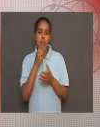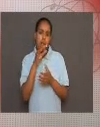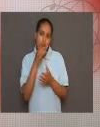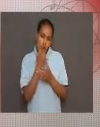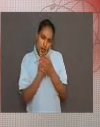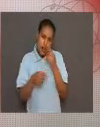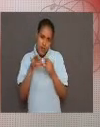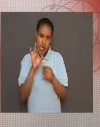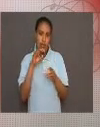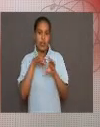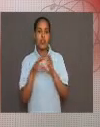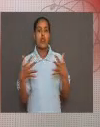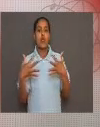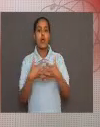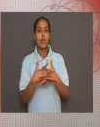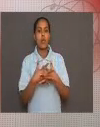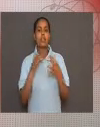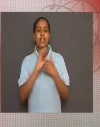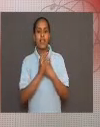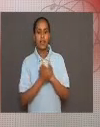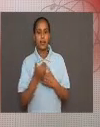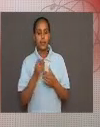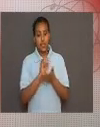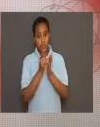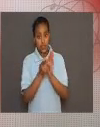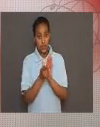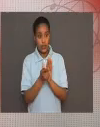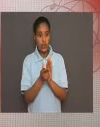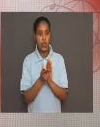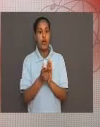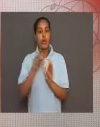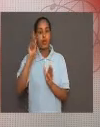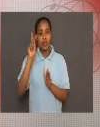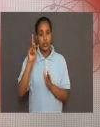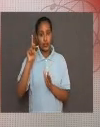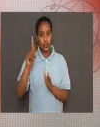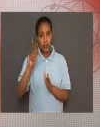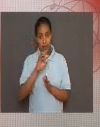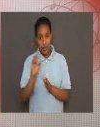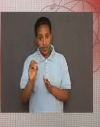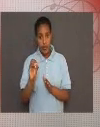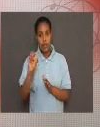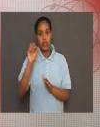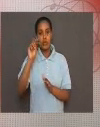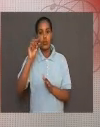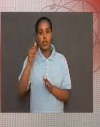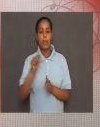found in compound state, such as potassium and